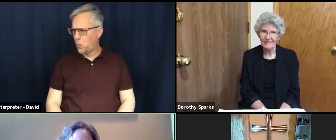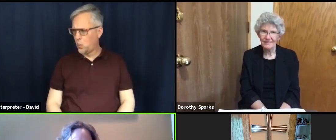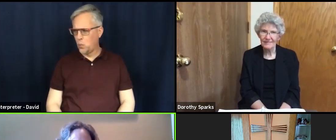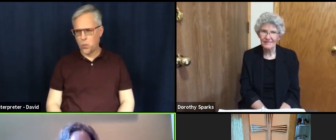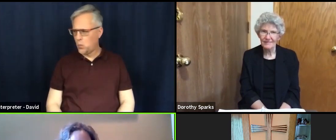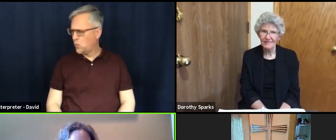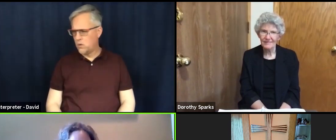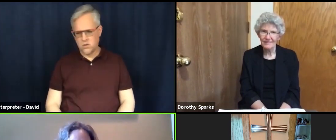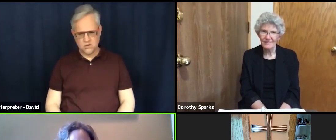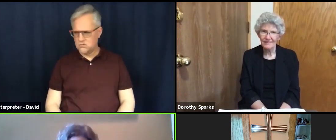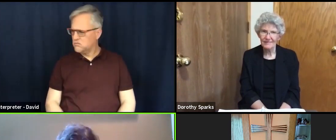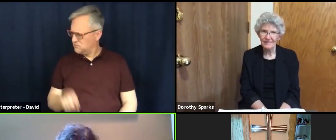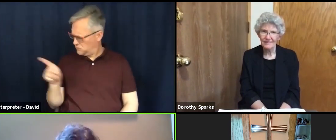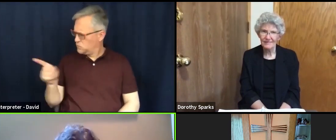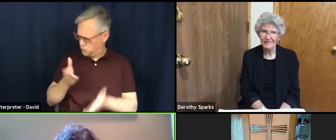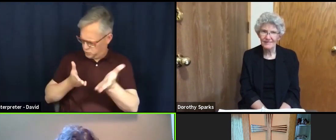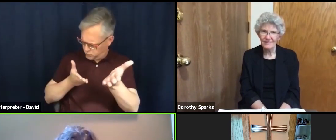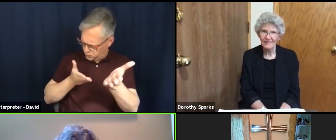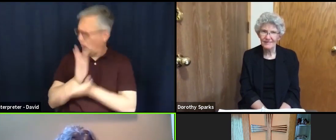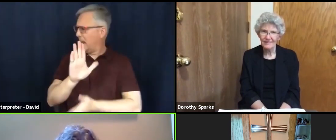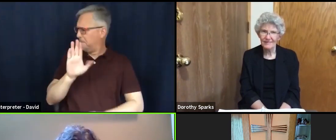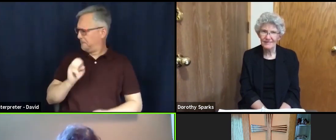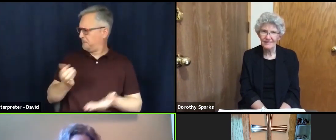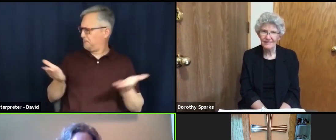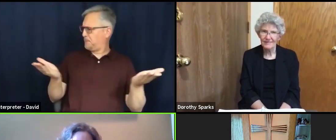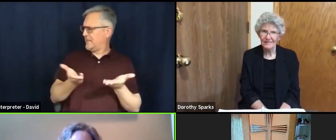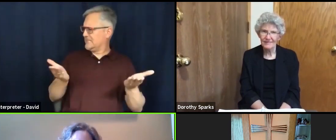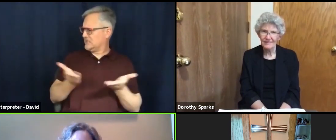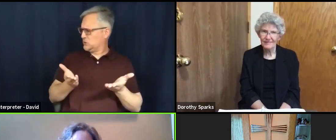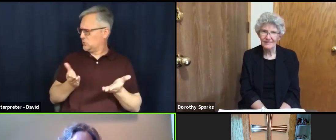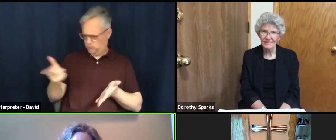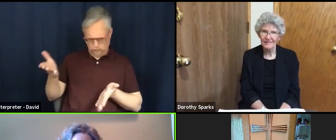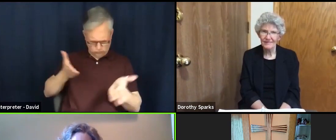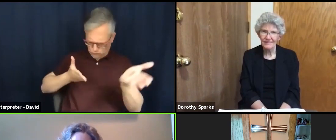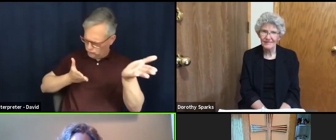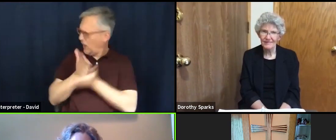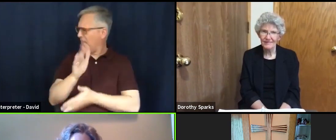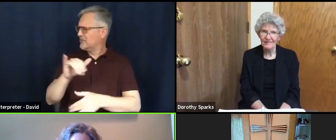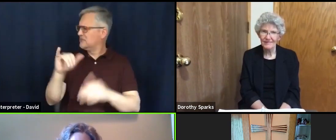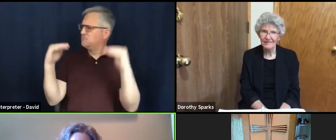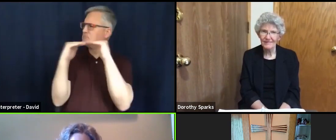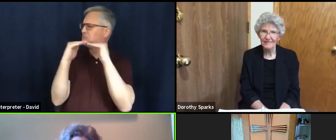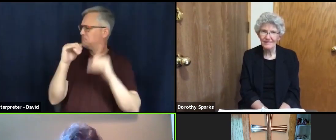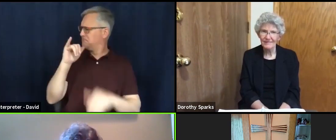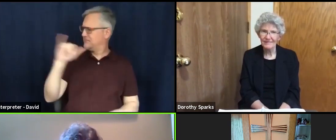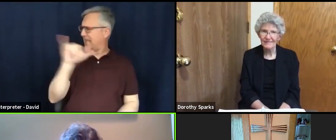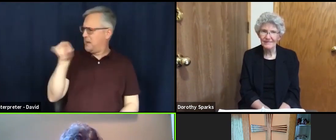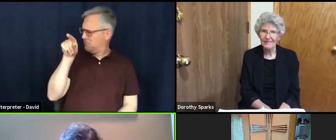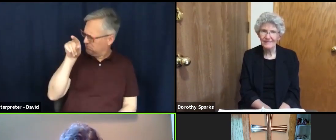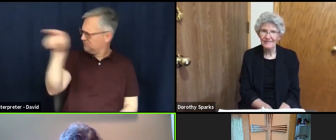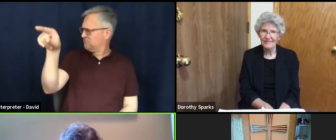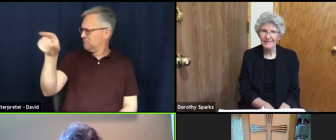And she says, "I have just as much right to be here as they do."